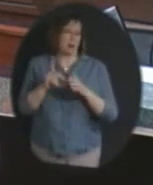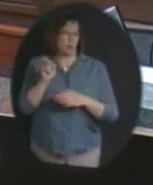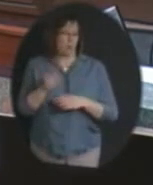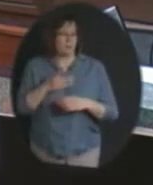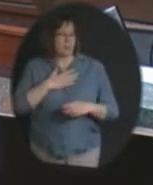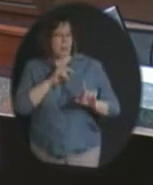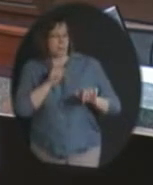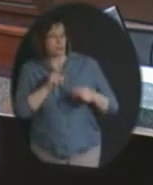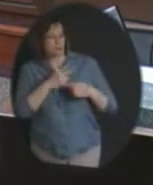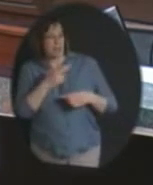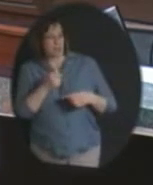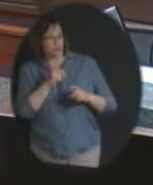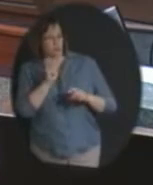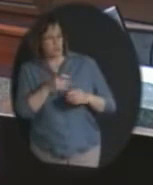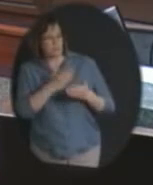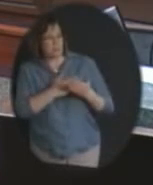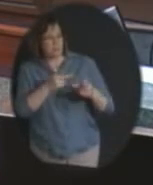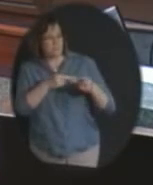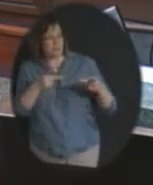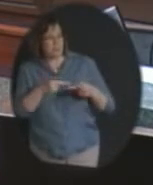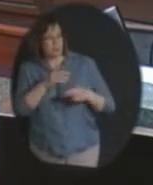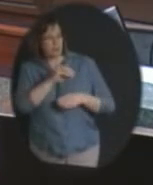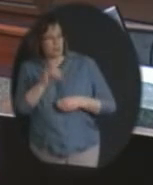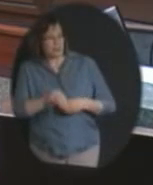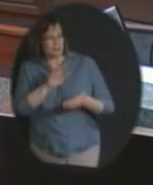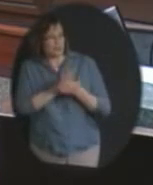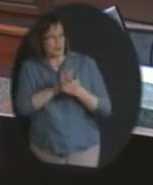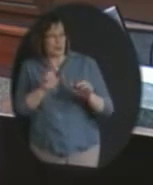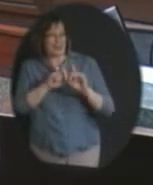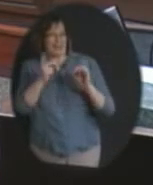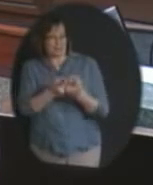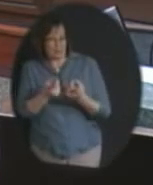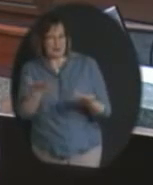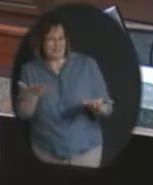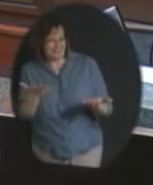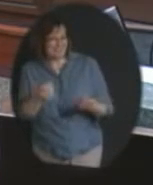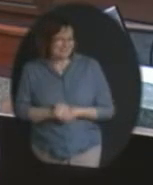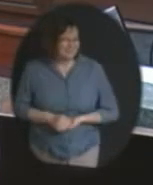My answer to the high school question is someplace in the Olathe School District.